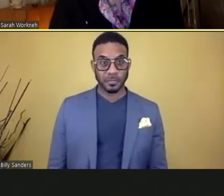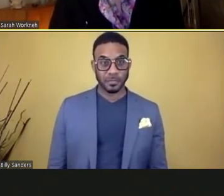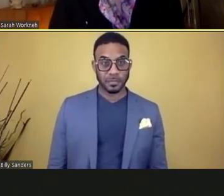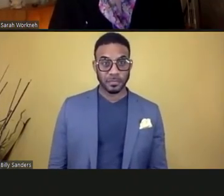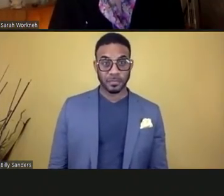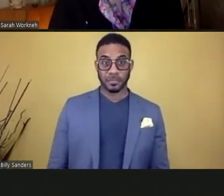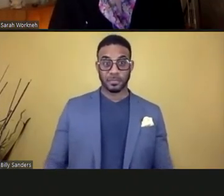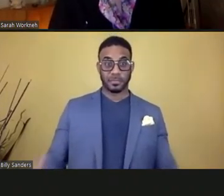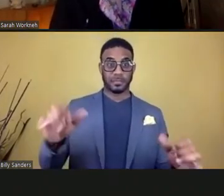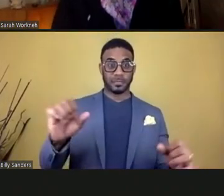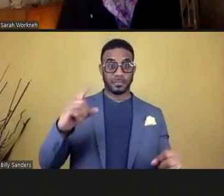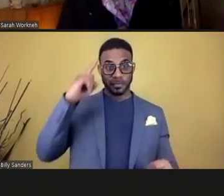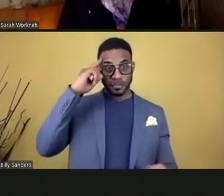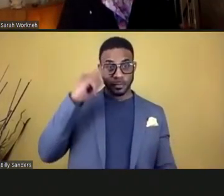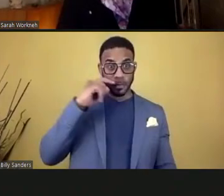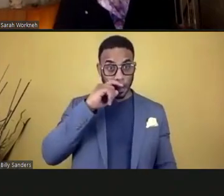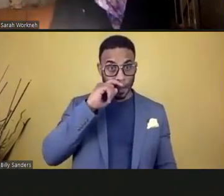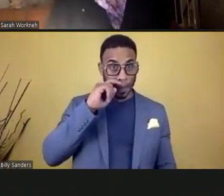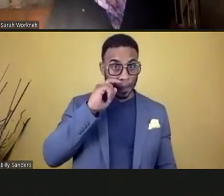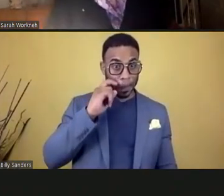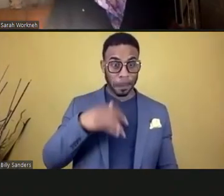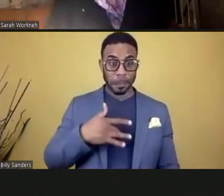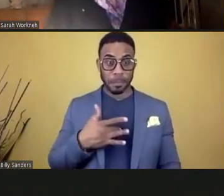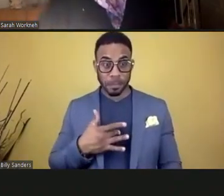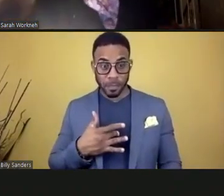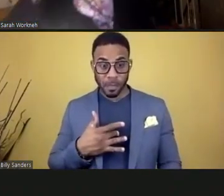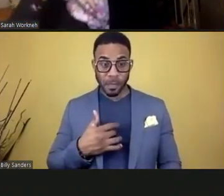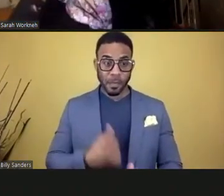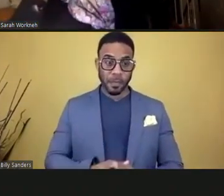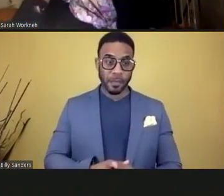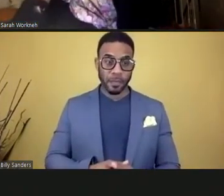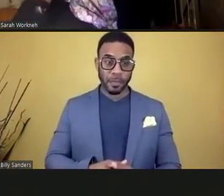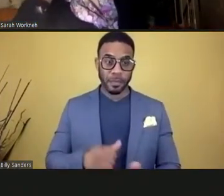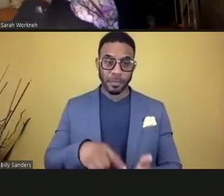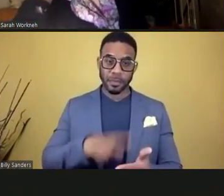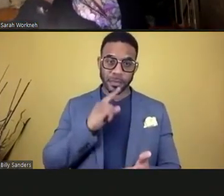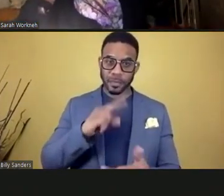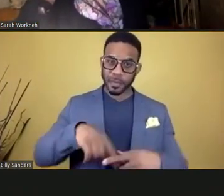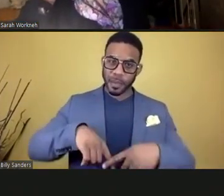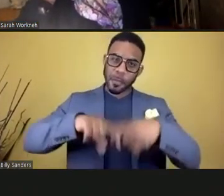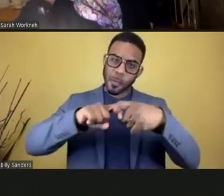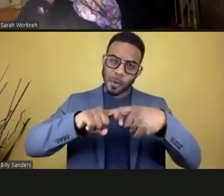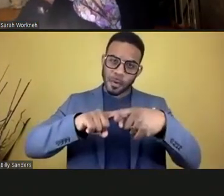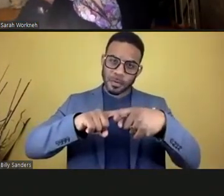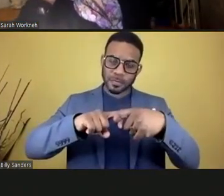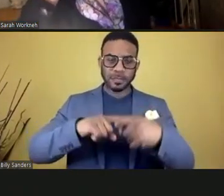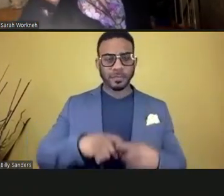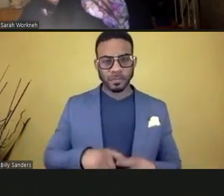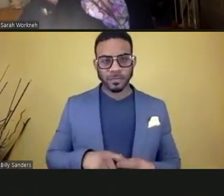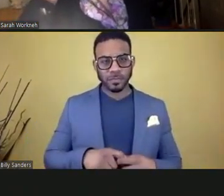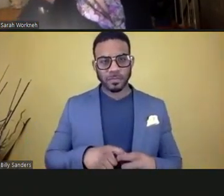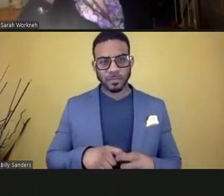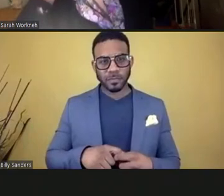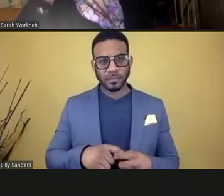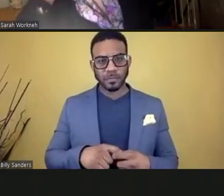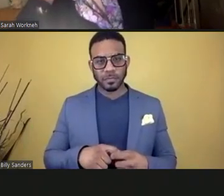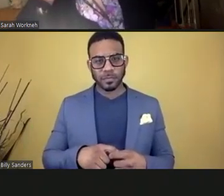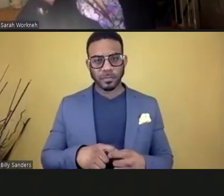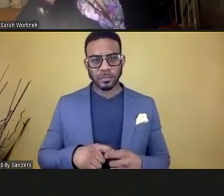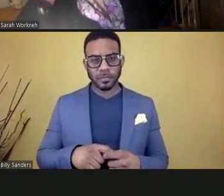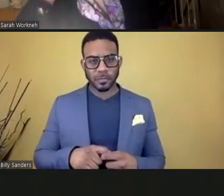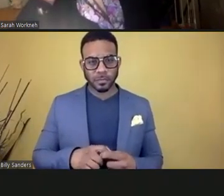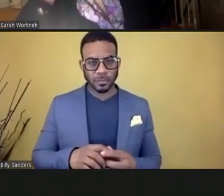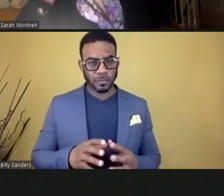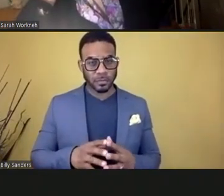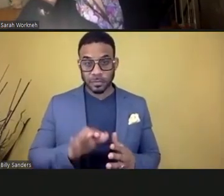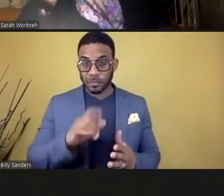Yeah, I think and feel like this is a pause, that